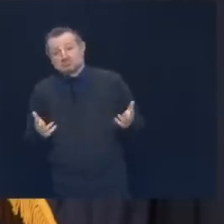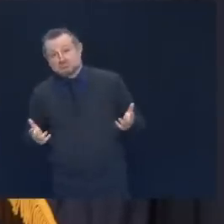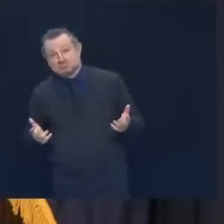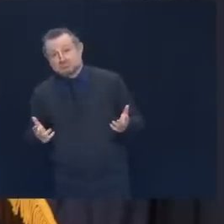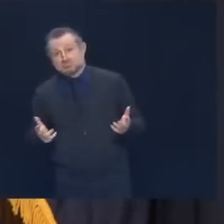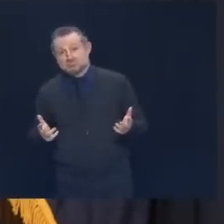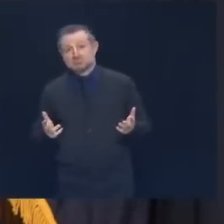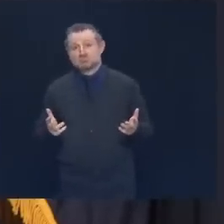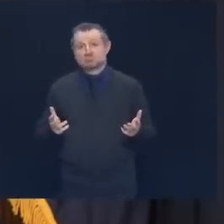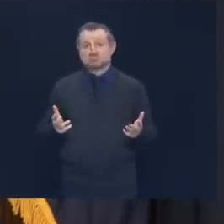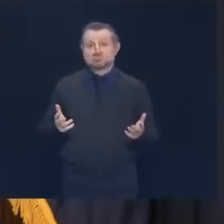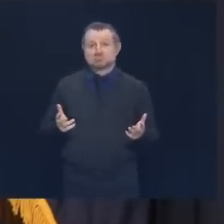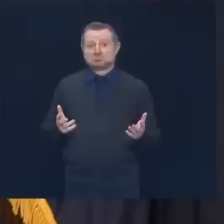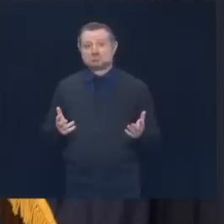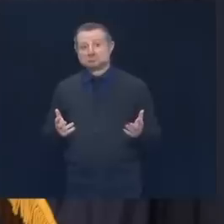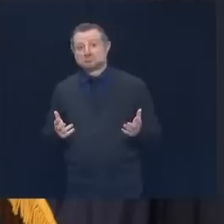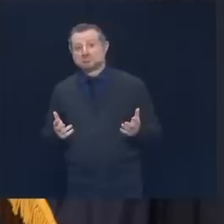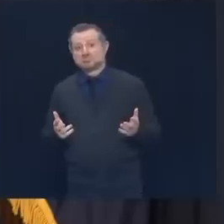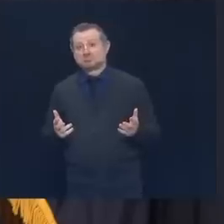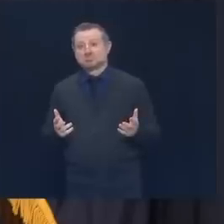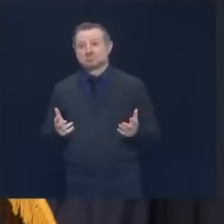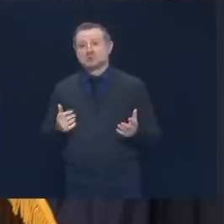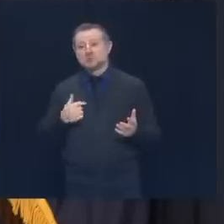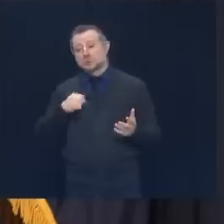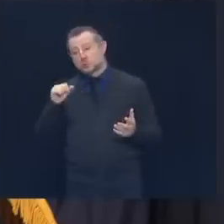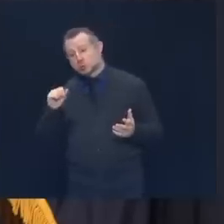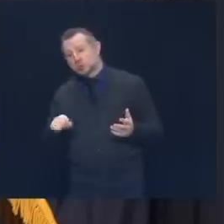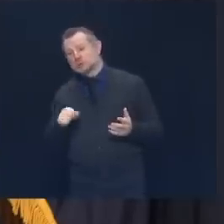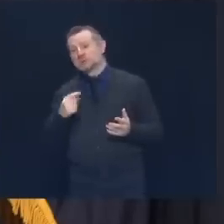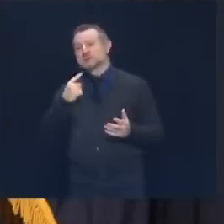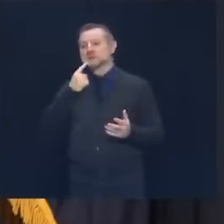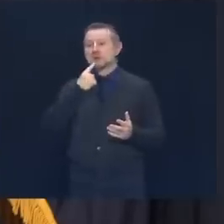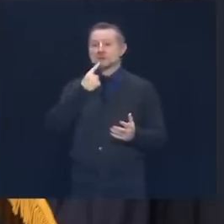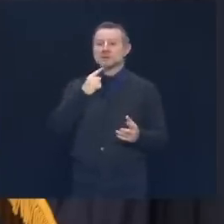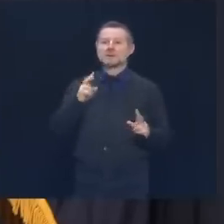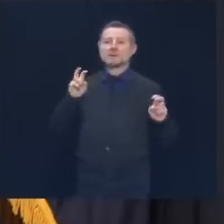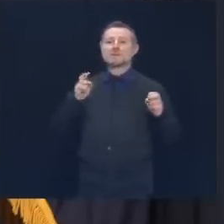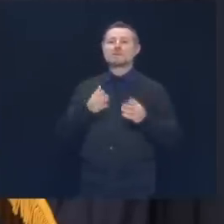You could probably argue a public health